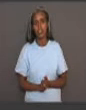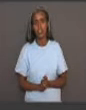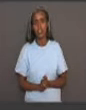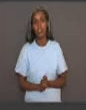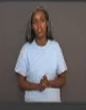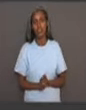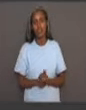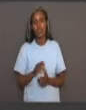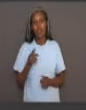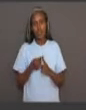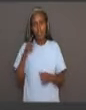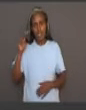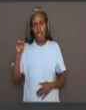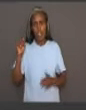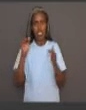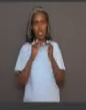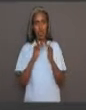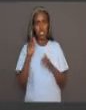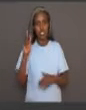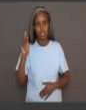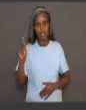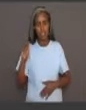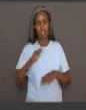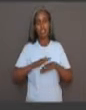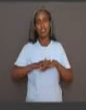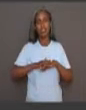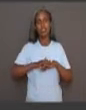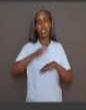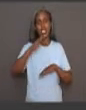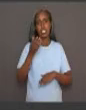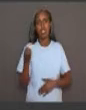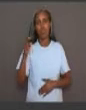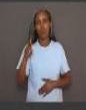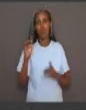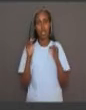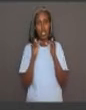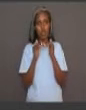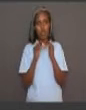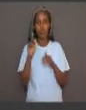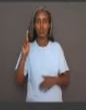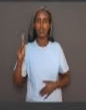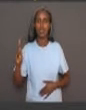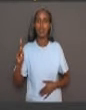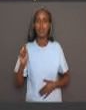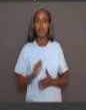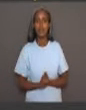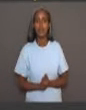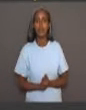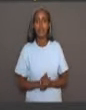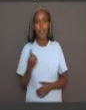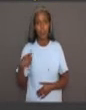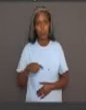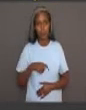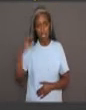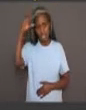For n equals k being greater than or equal to 1, we